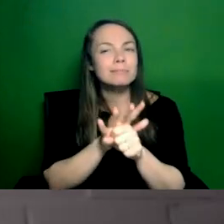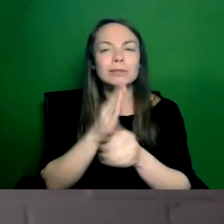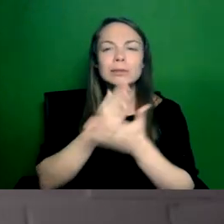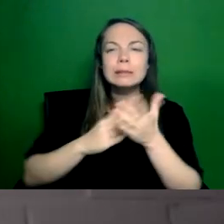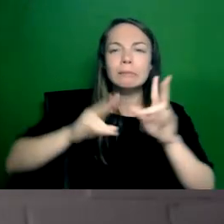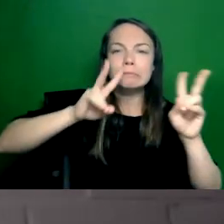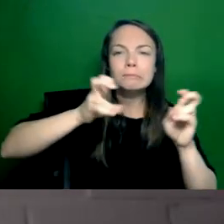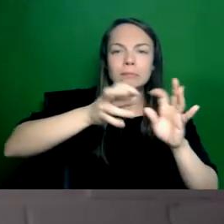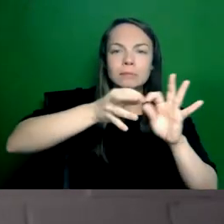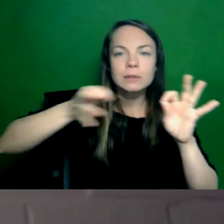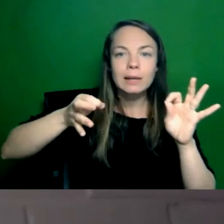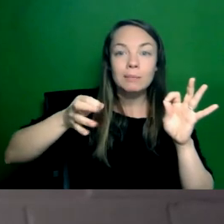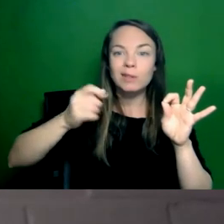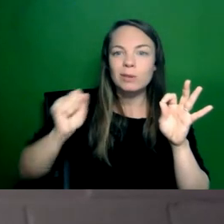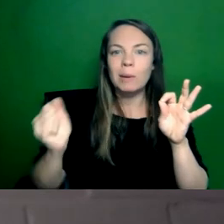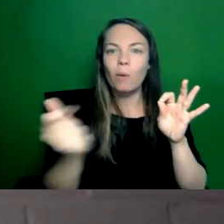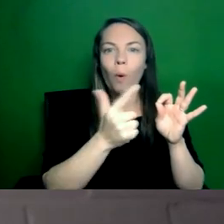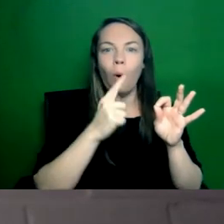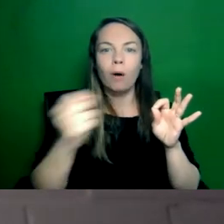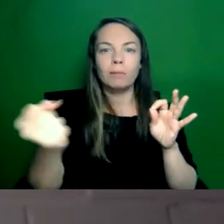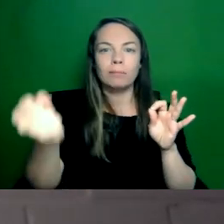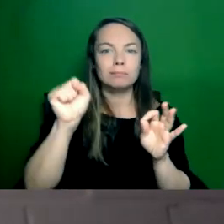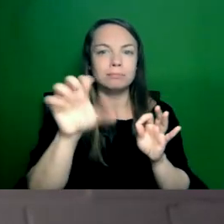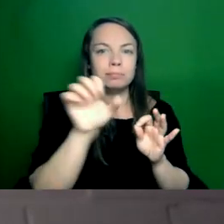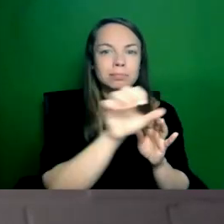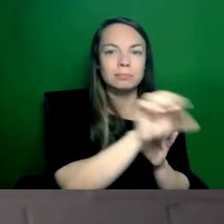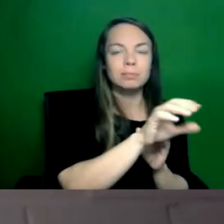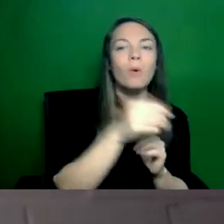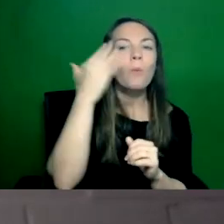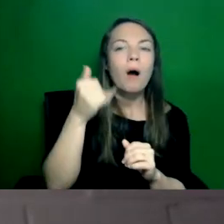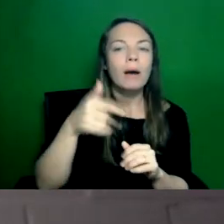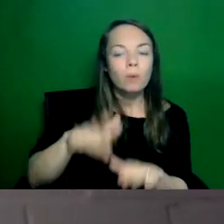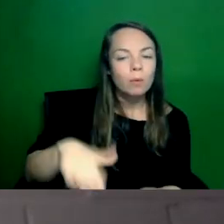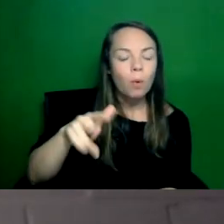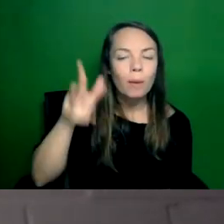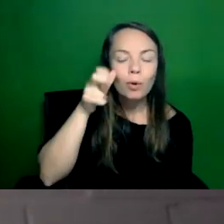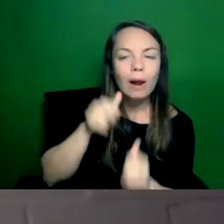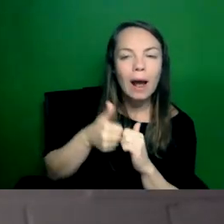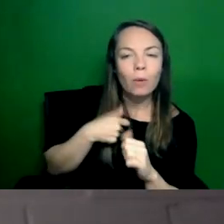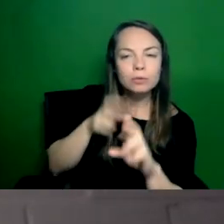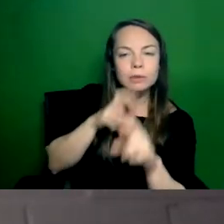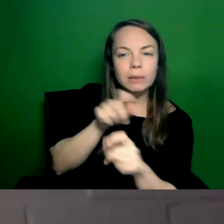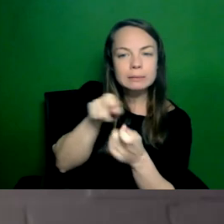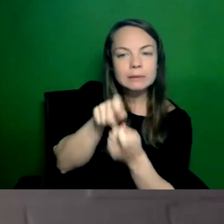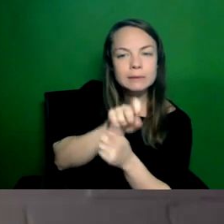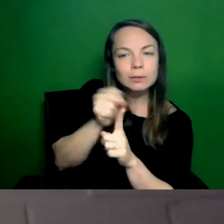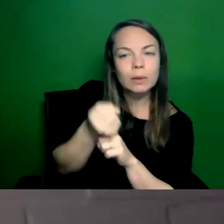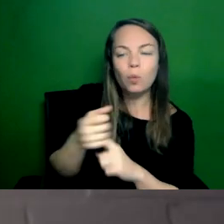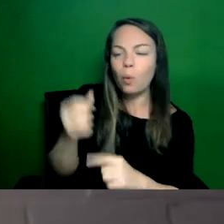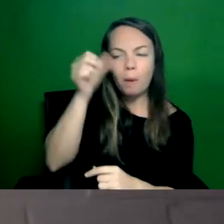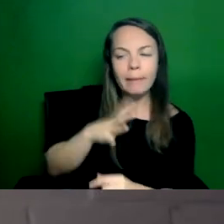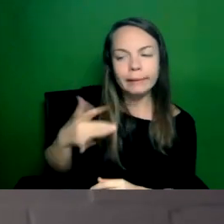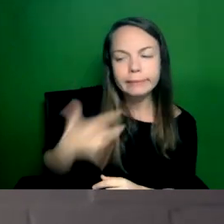certain statements that we could probably throw out that each one of us has heard on how we needed to respond to situations or because